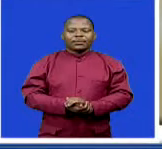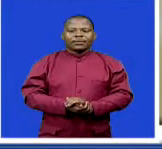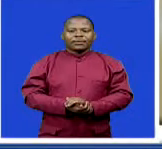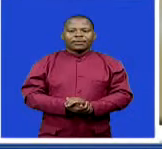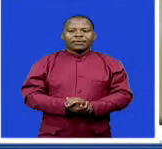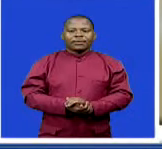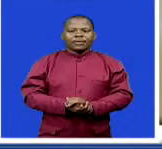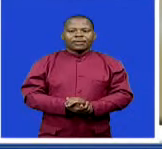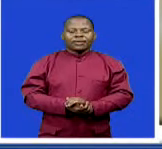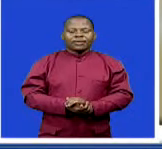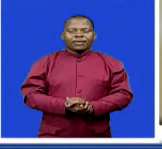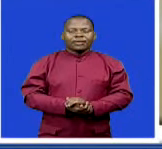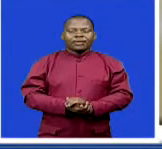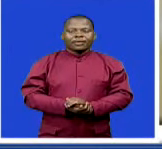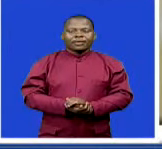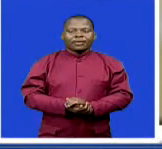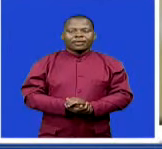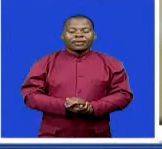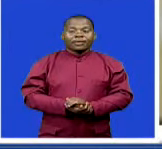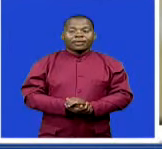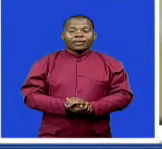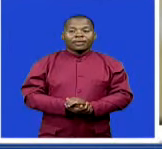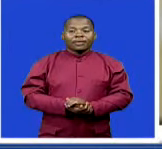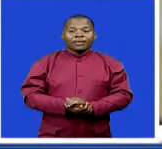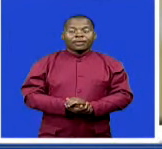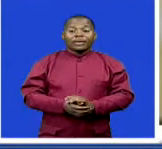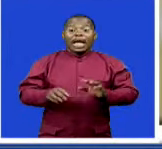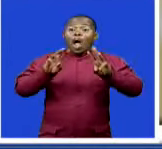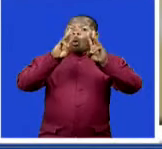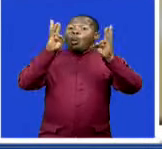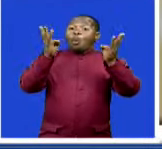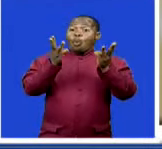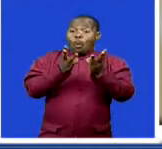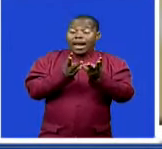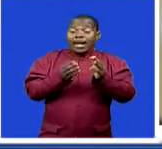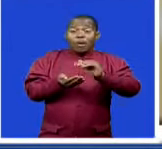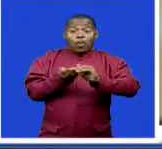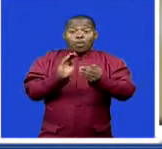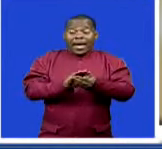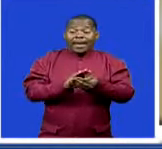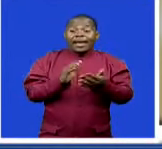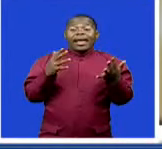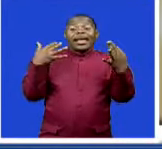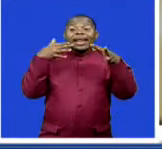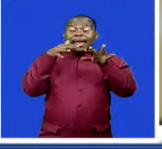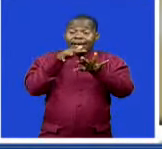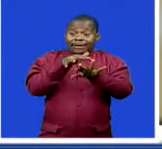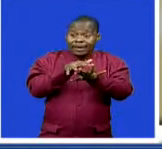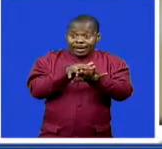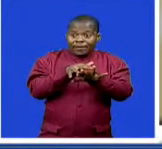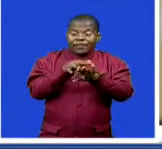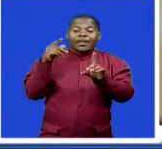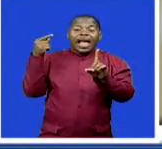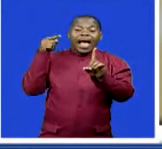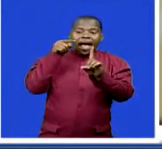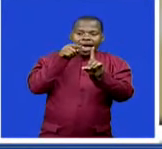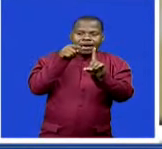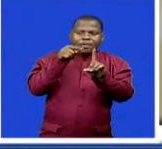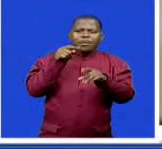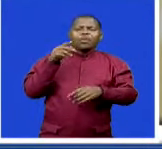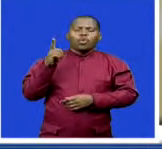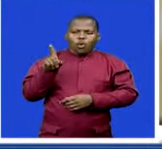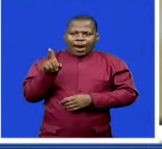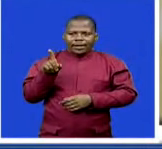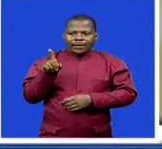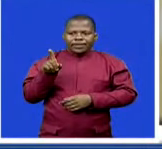added in their lives because of that long stay. Umhlaba nawakha I social media. When people formulated